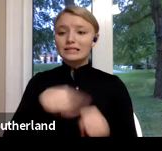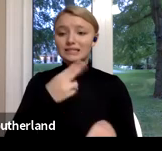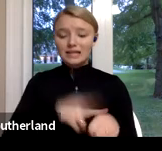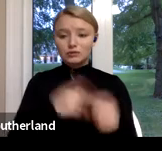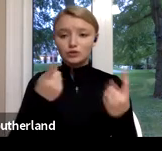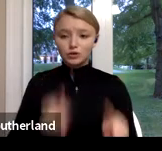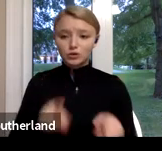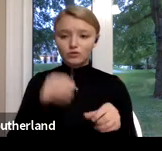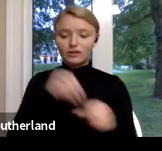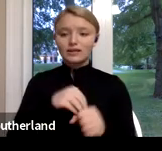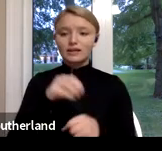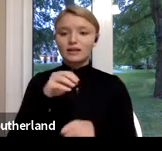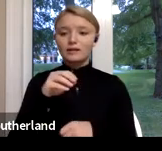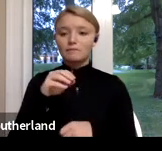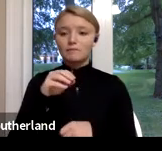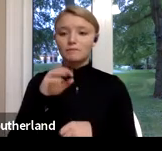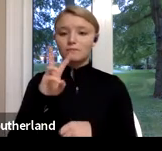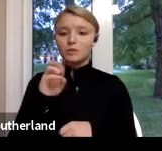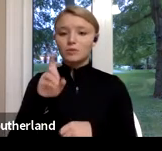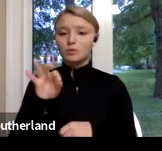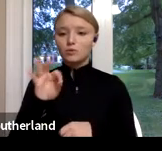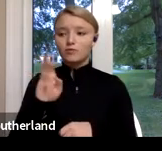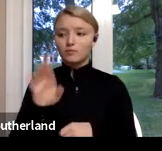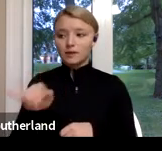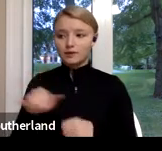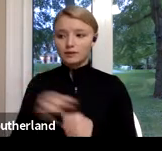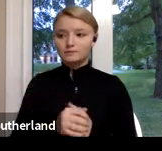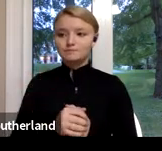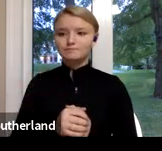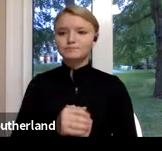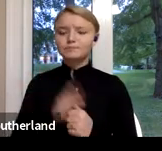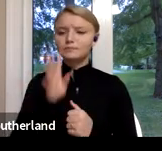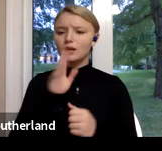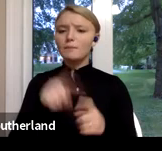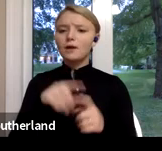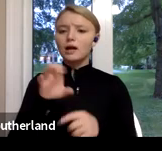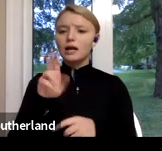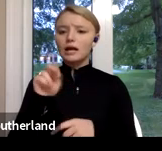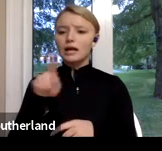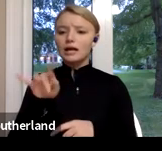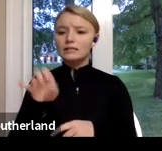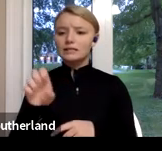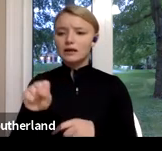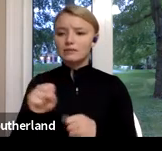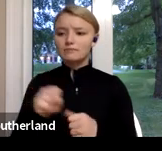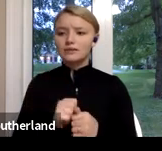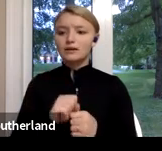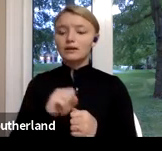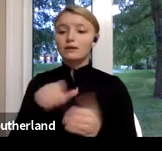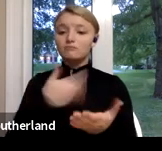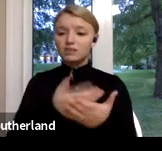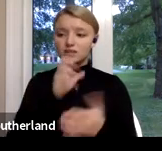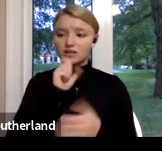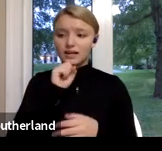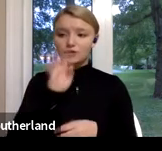So let's talk enzymes. By age 40, you start losing digestive enzymes in the gut.